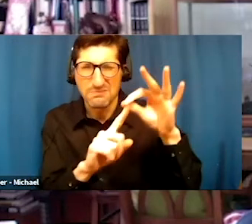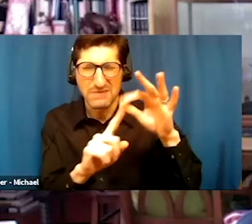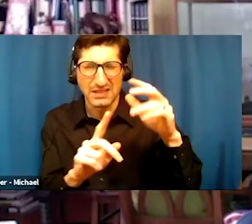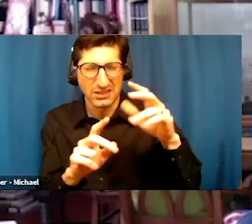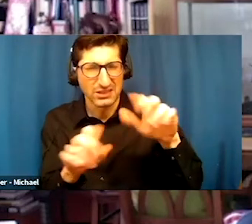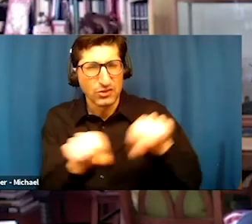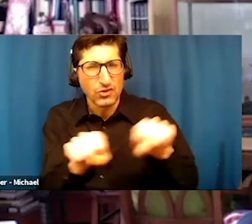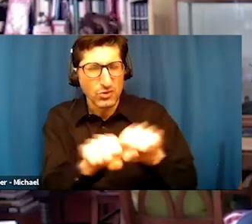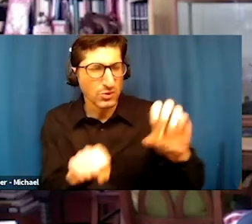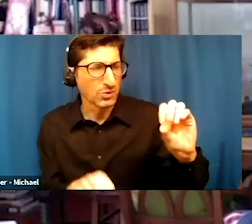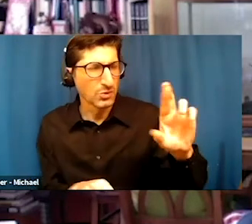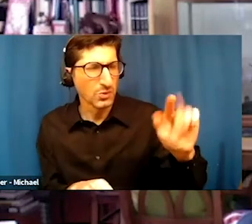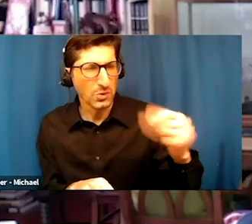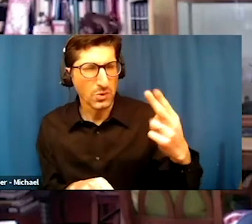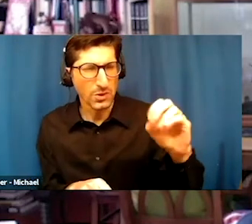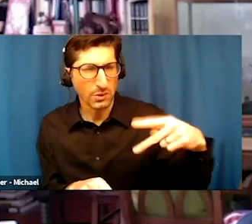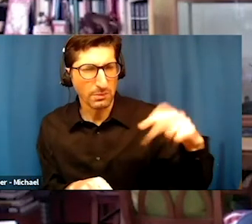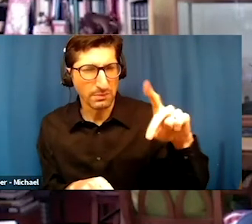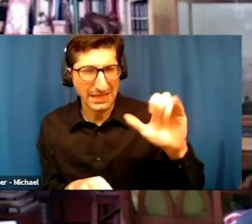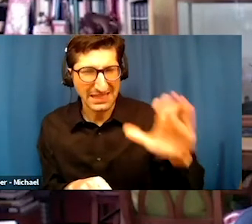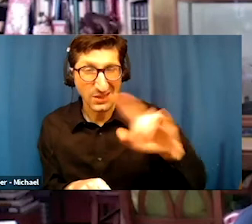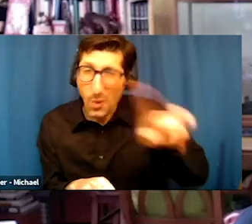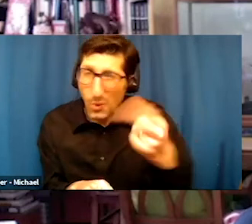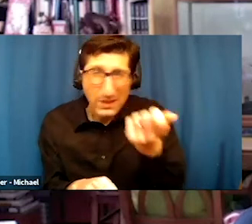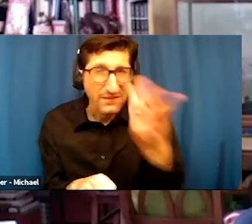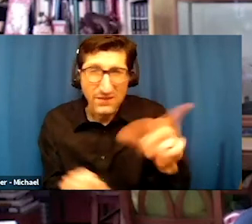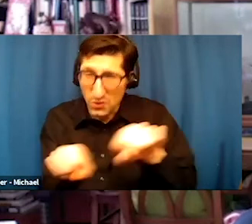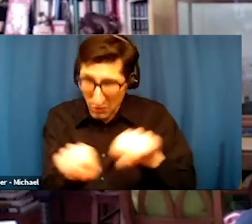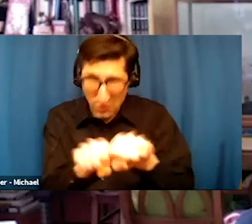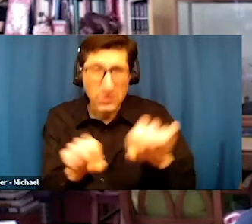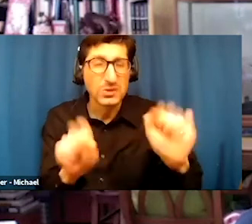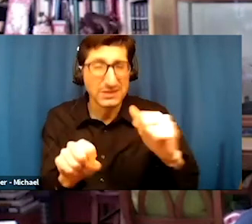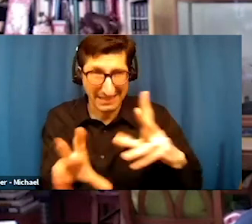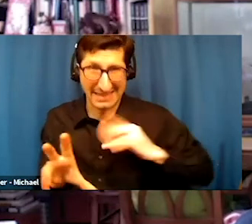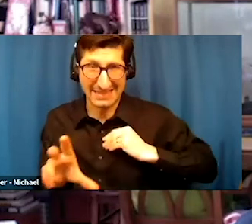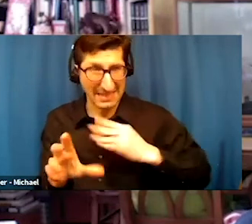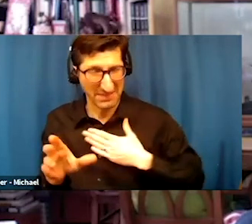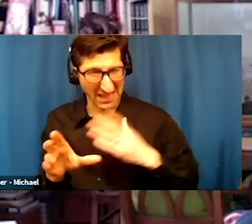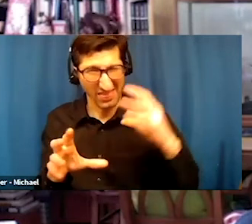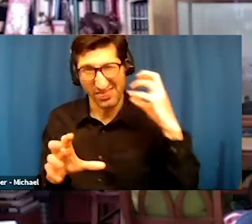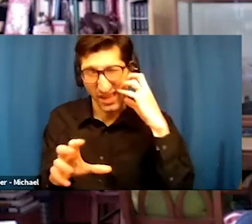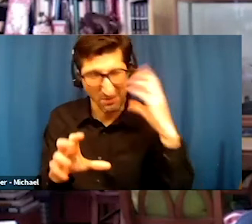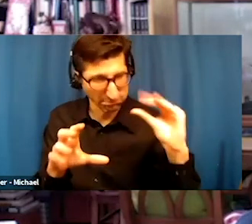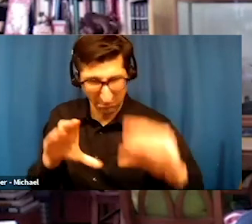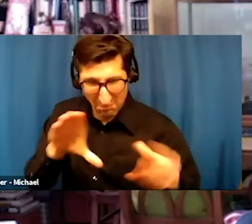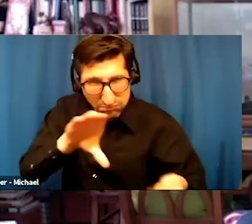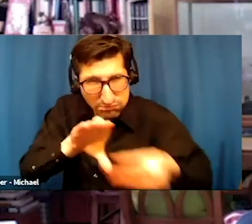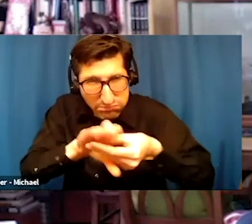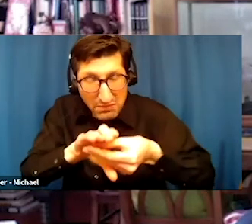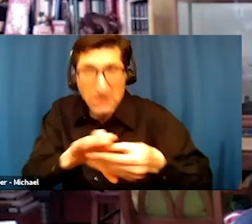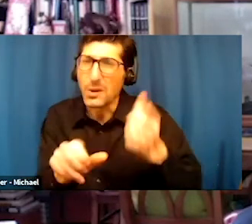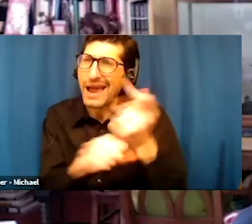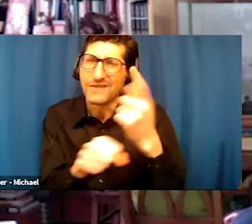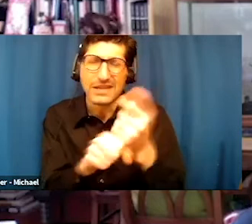Only certain shoes were brawny enough to take the weight. So year after year, I got identical black and white saddle shoes.